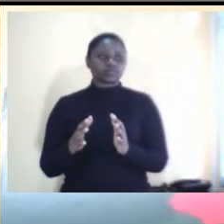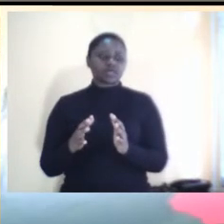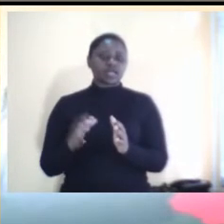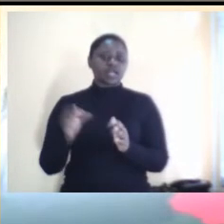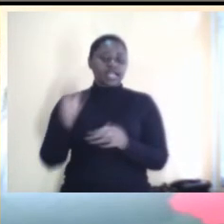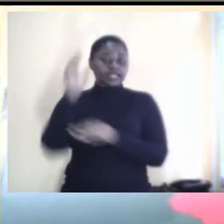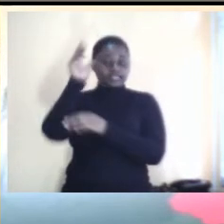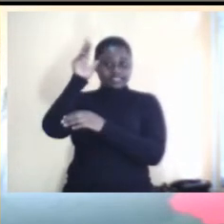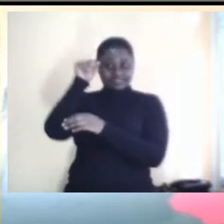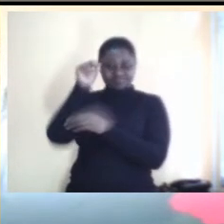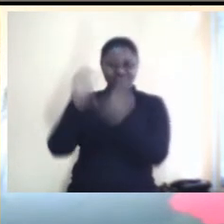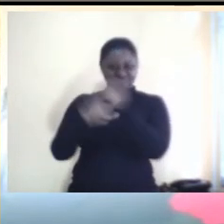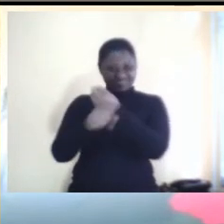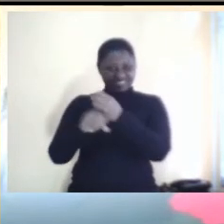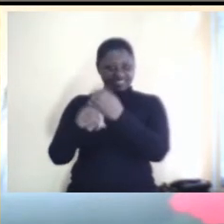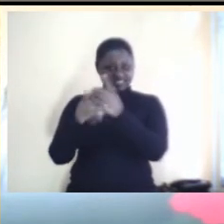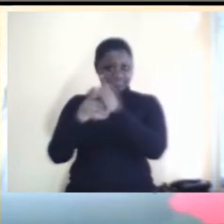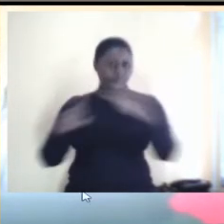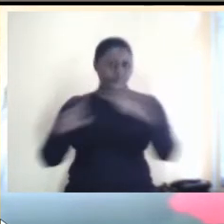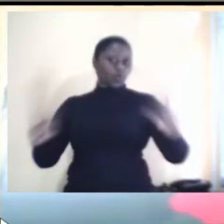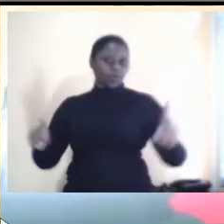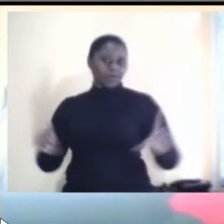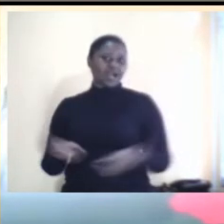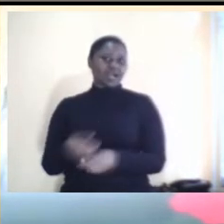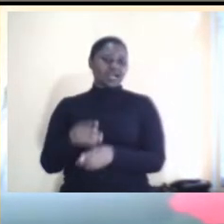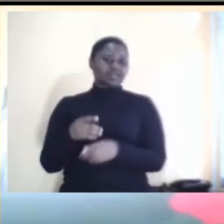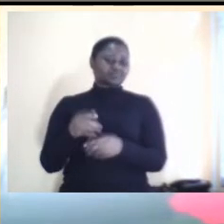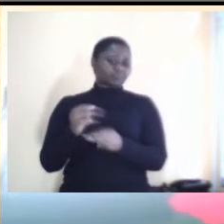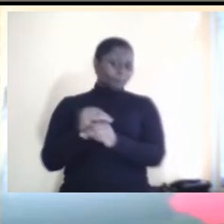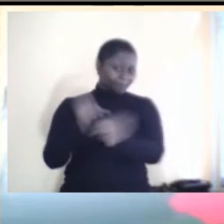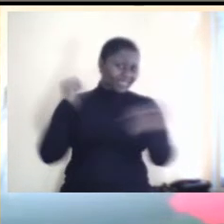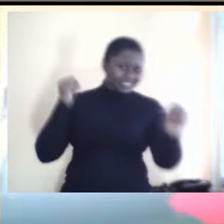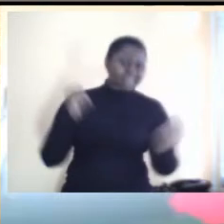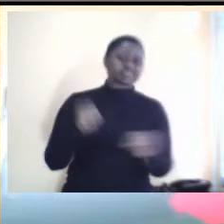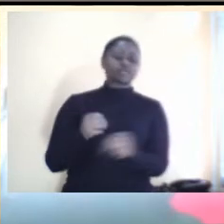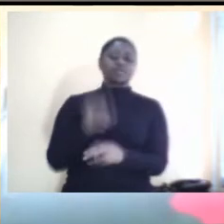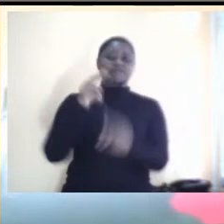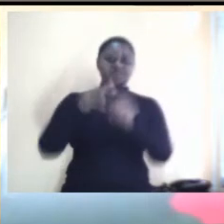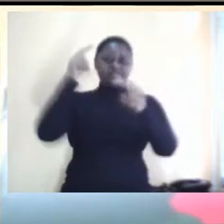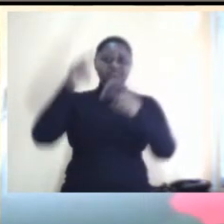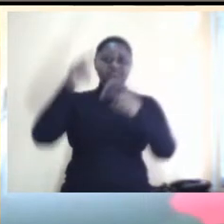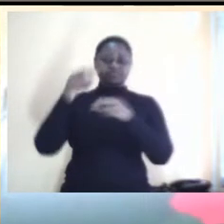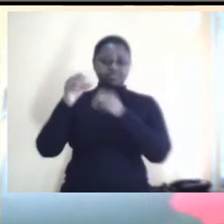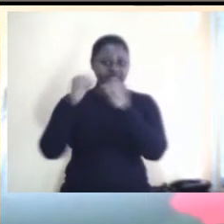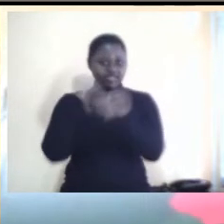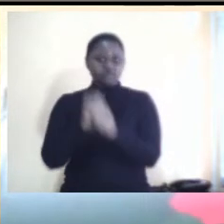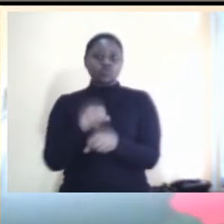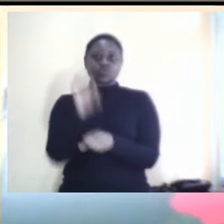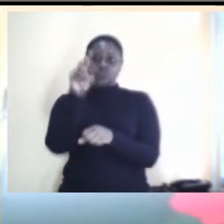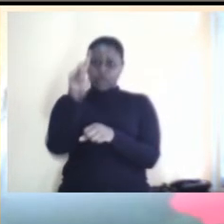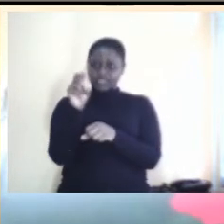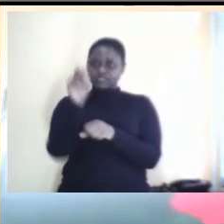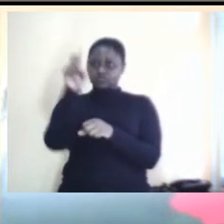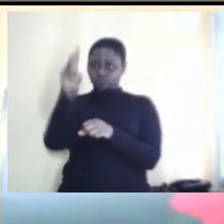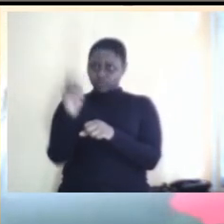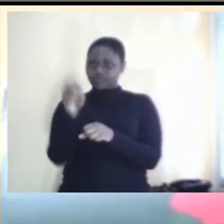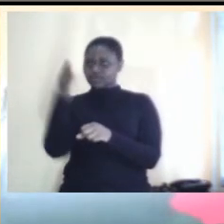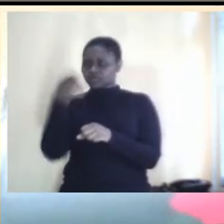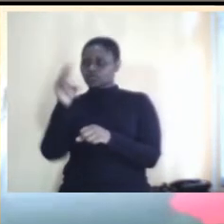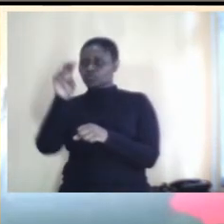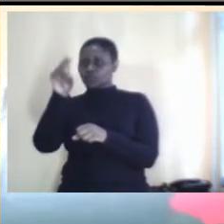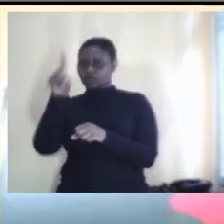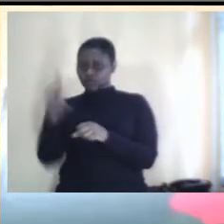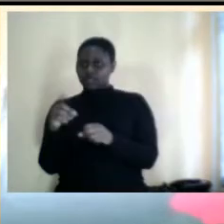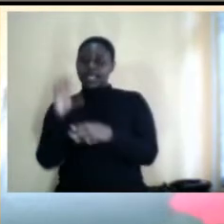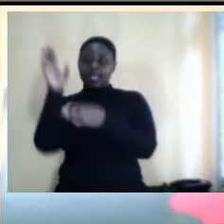diploma and degrees for the financial year 2020, academic year 2020, and the colleges